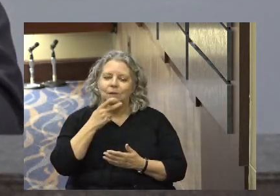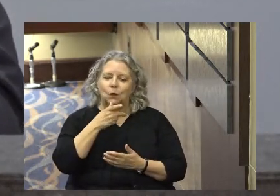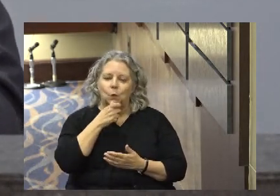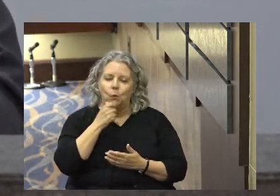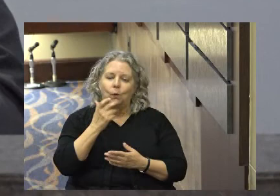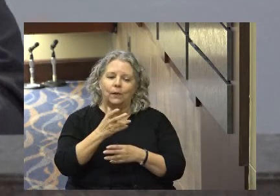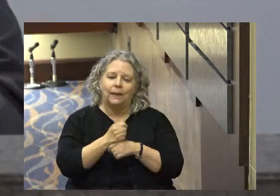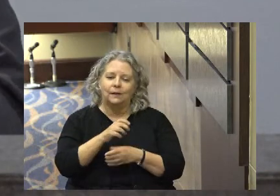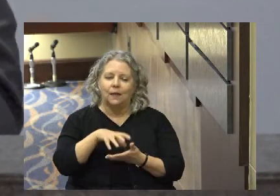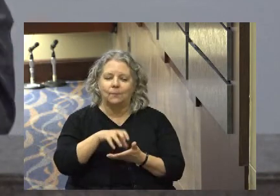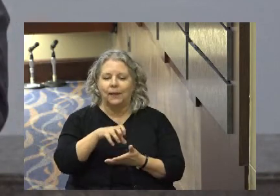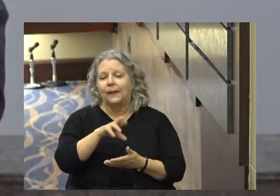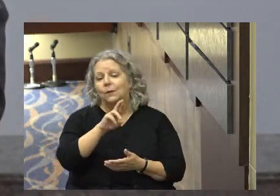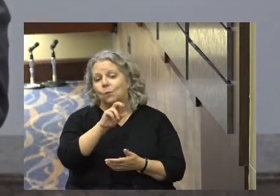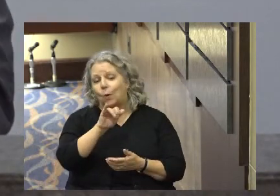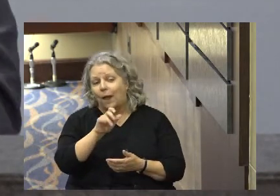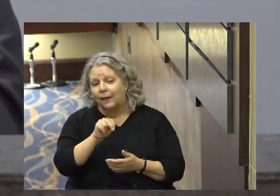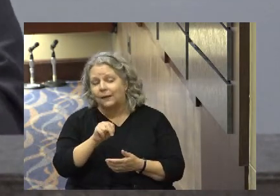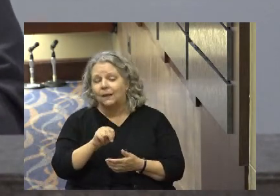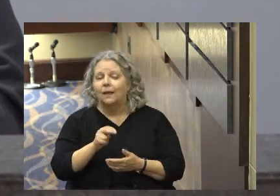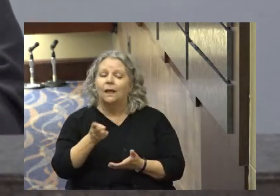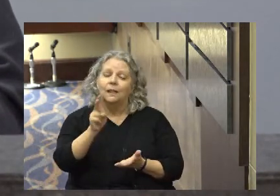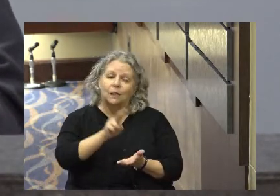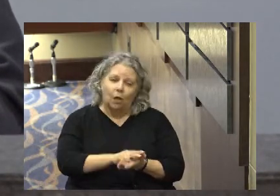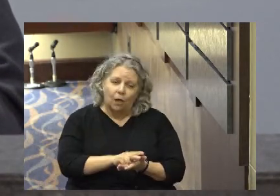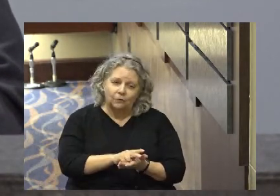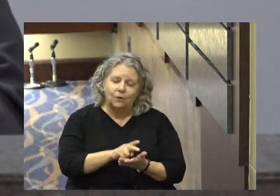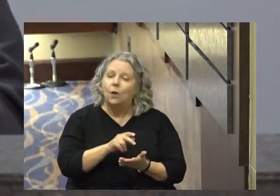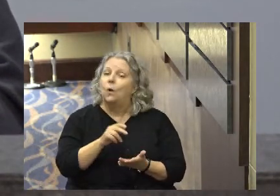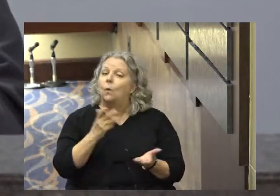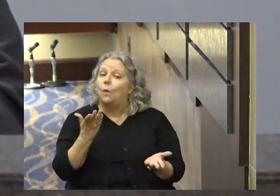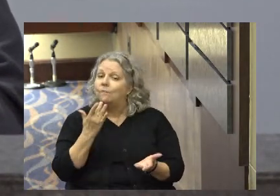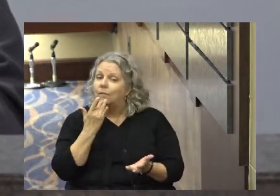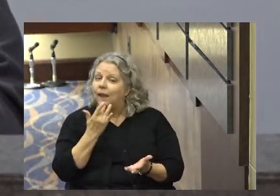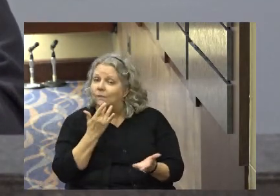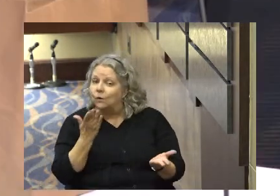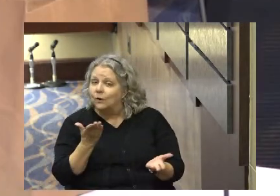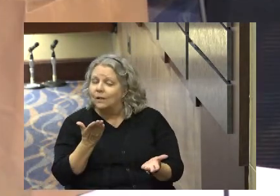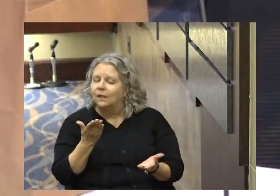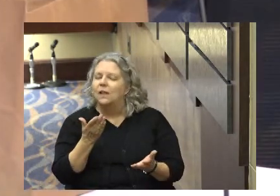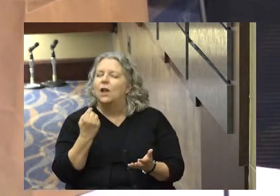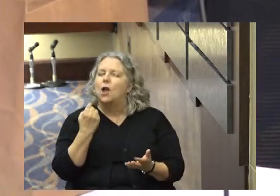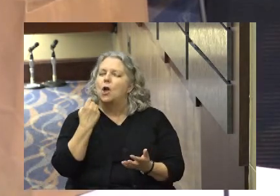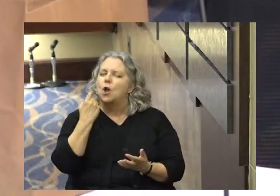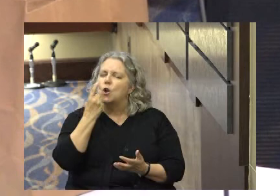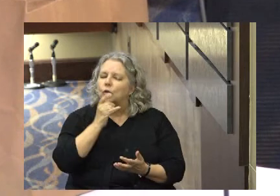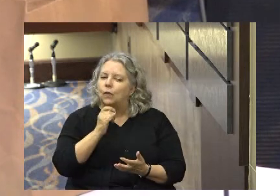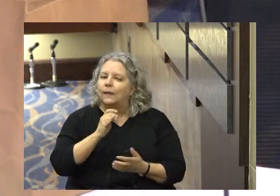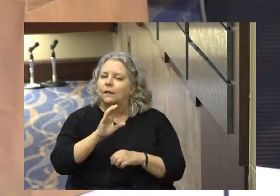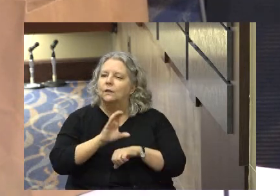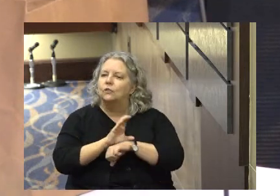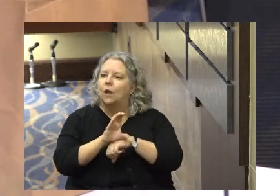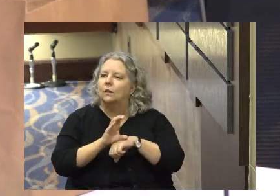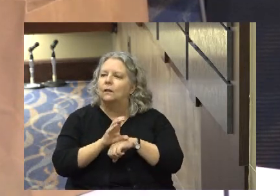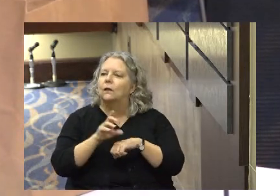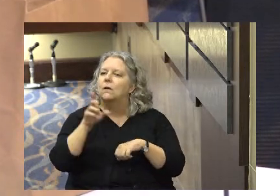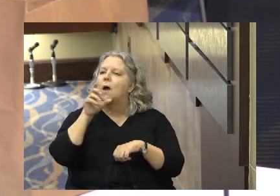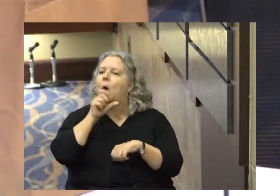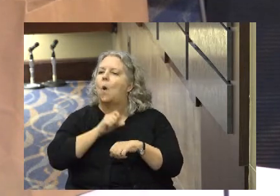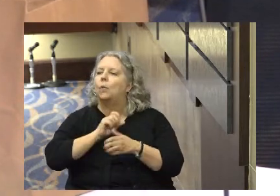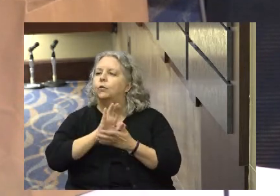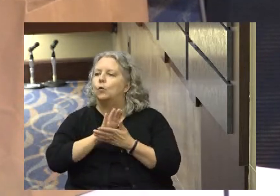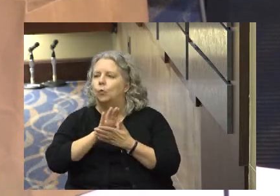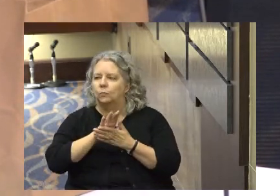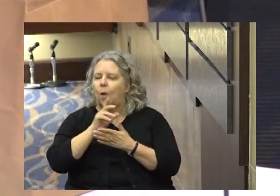Courtesy of Ryan Holt, Clint. That's why it's in a black box. What flavor did he get you? Looks like a chocolate. Chocolate.